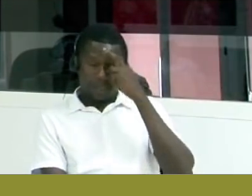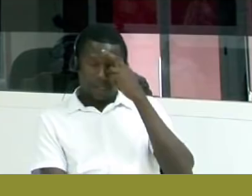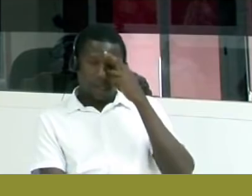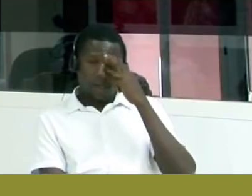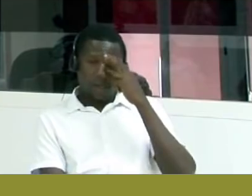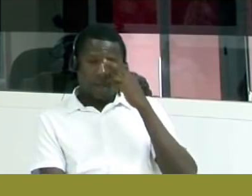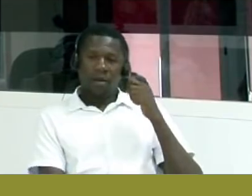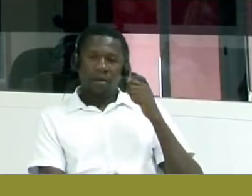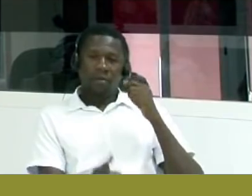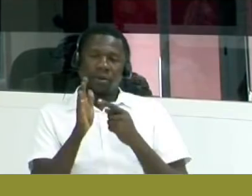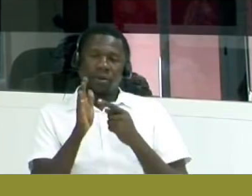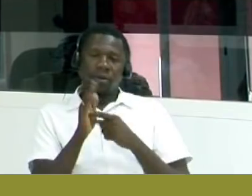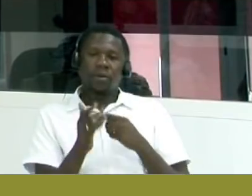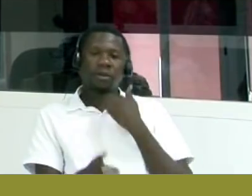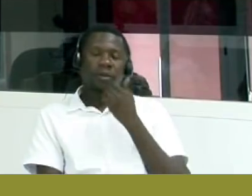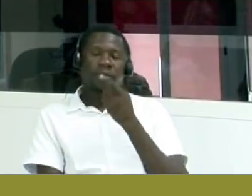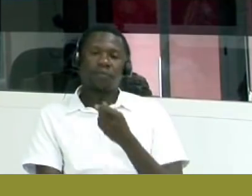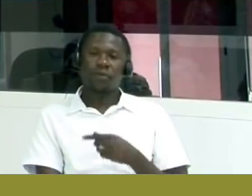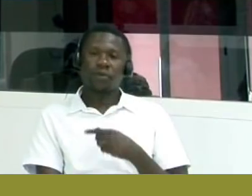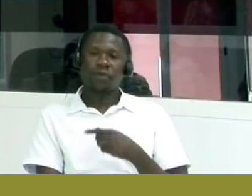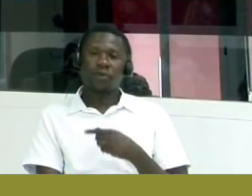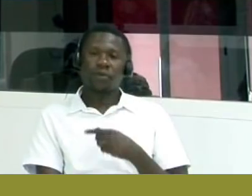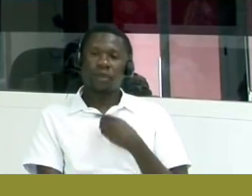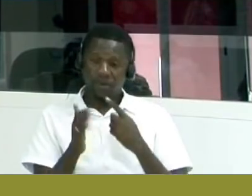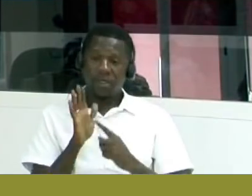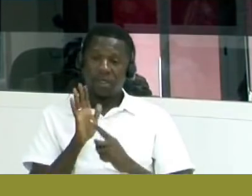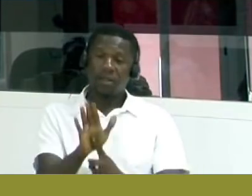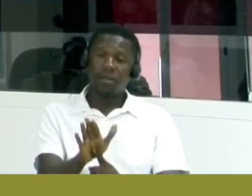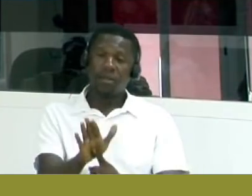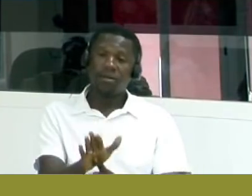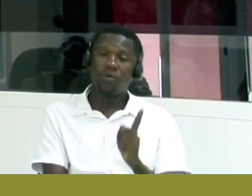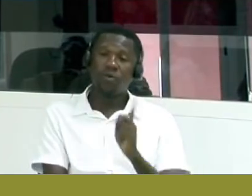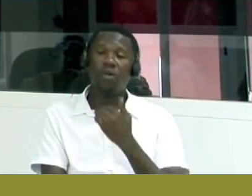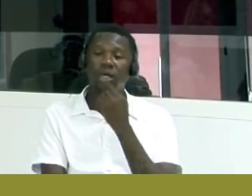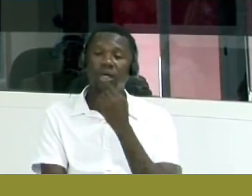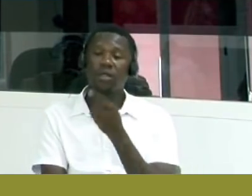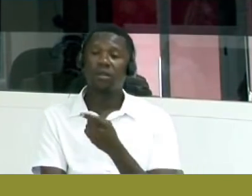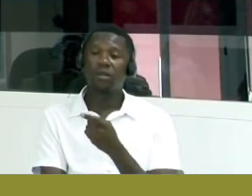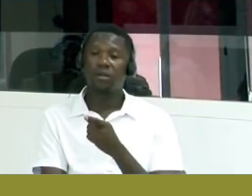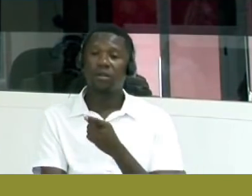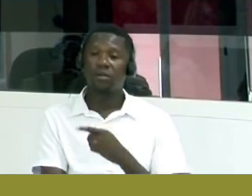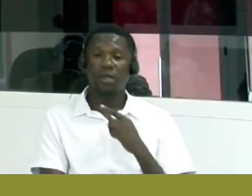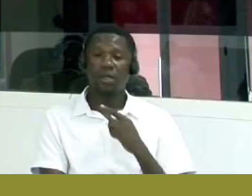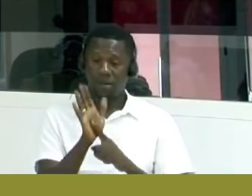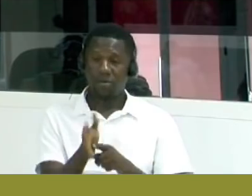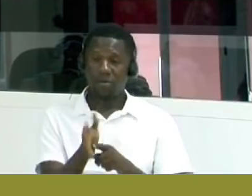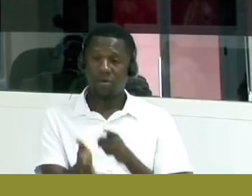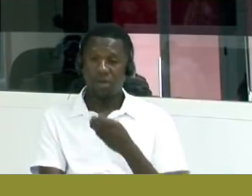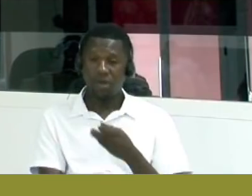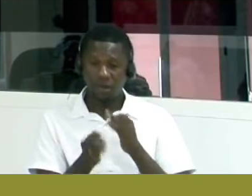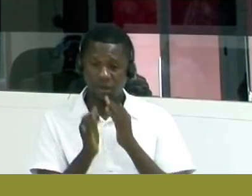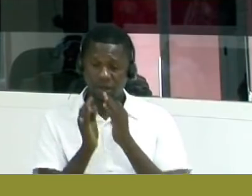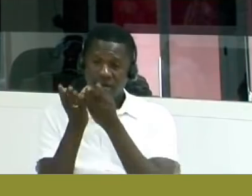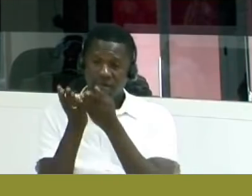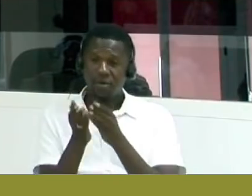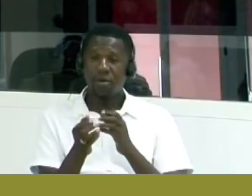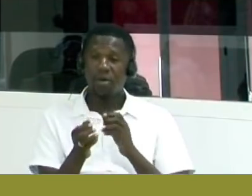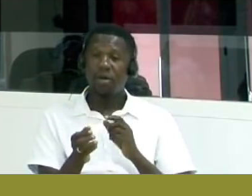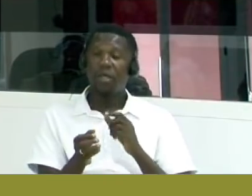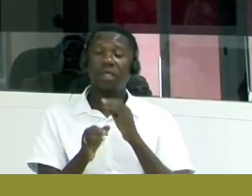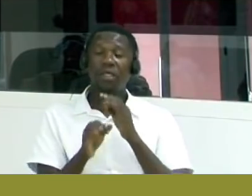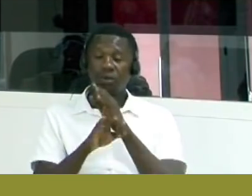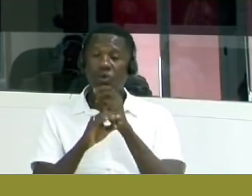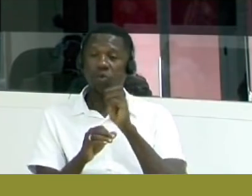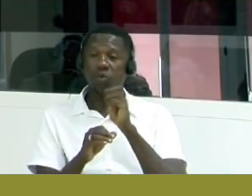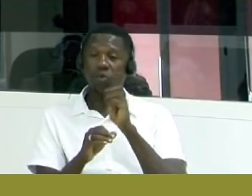I have. Give us examples of what you asked. For example, I said to them, look, you had been given clear-cut instructions as to what to do.